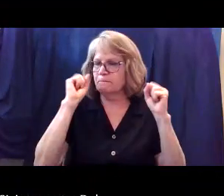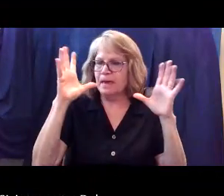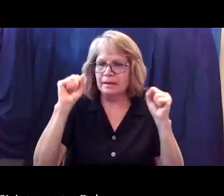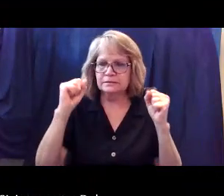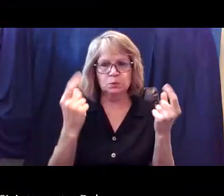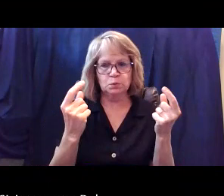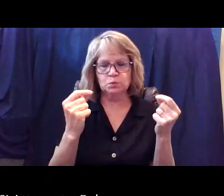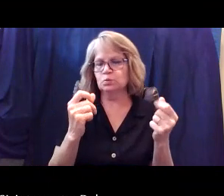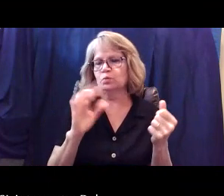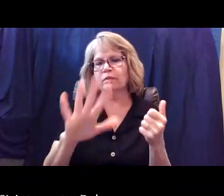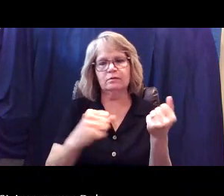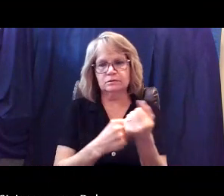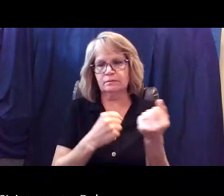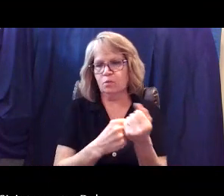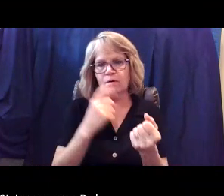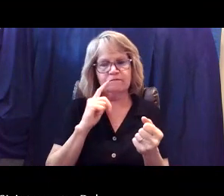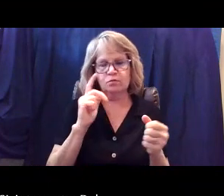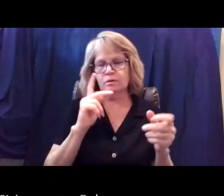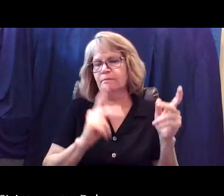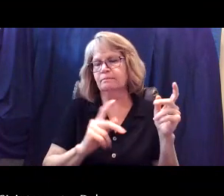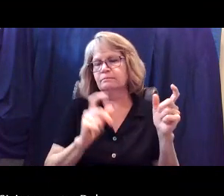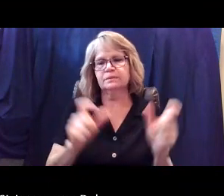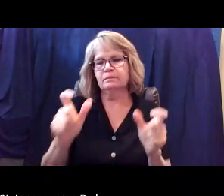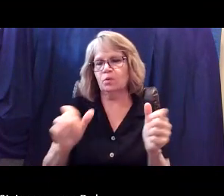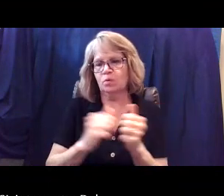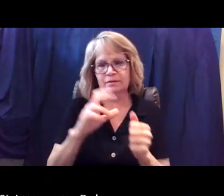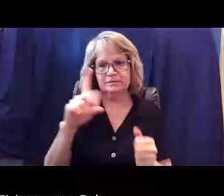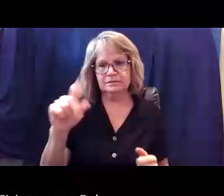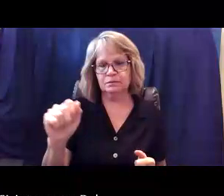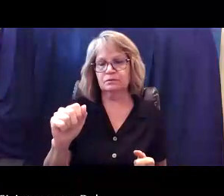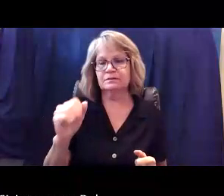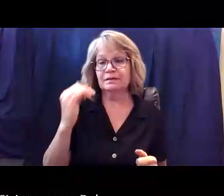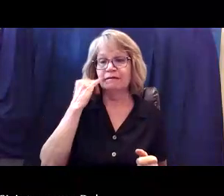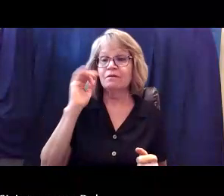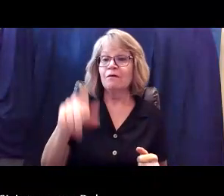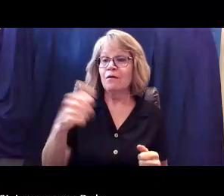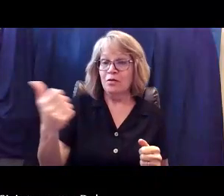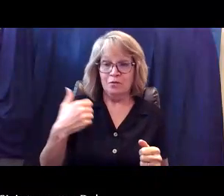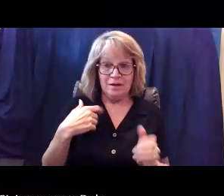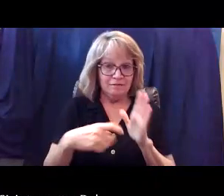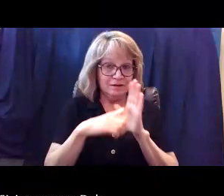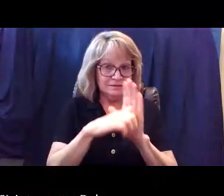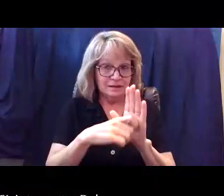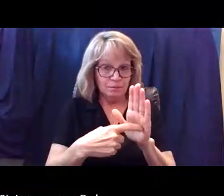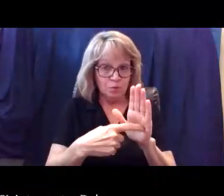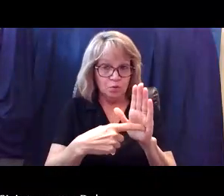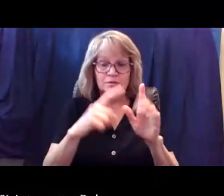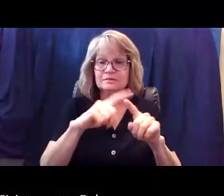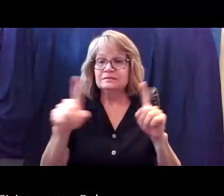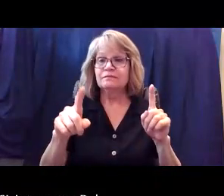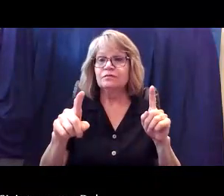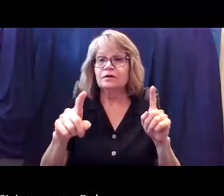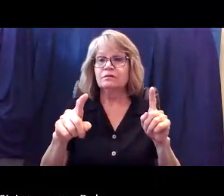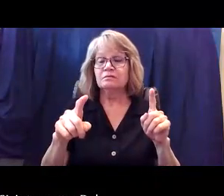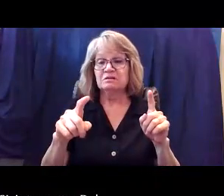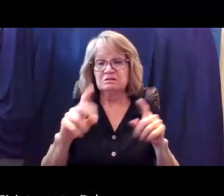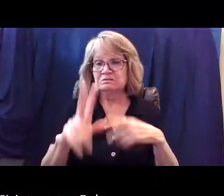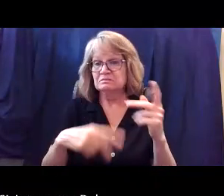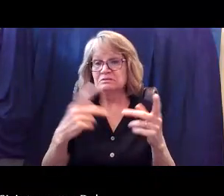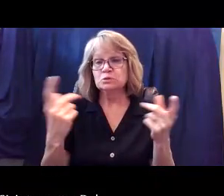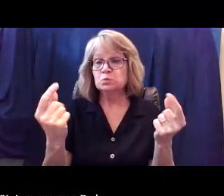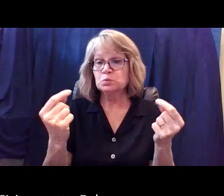that they can provide to individuals with disabilities. If anyone else has examples of different tasks that service animals might